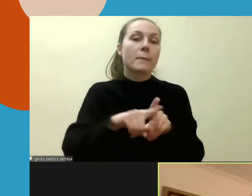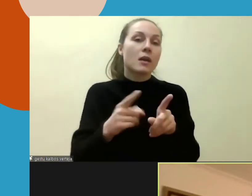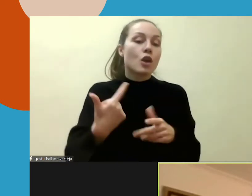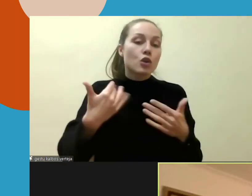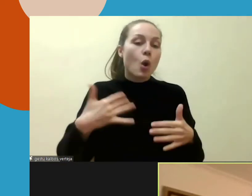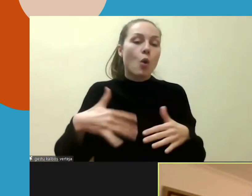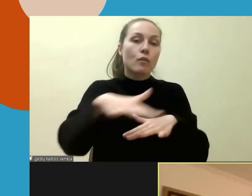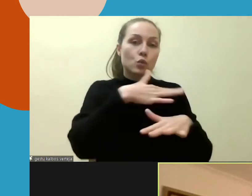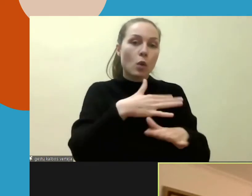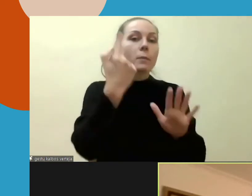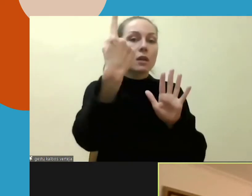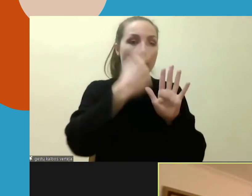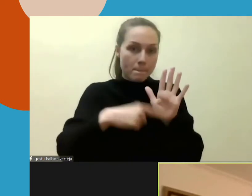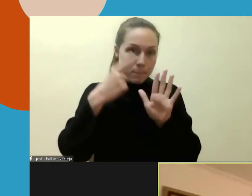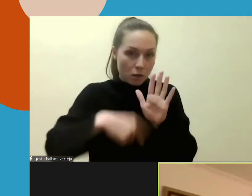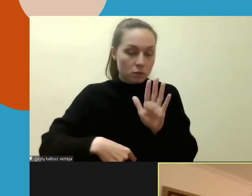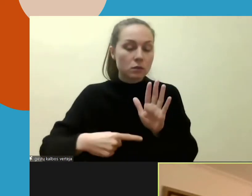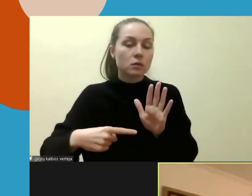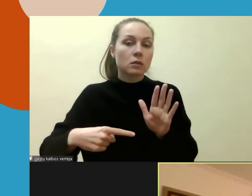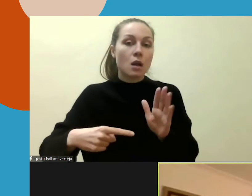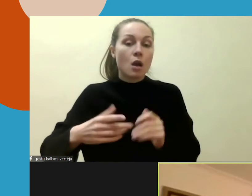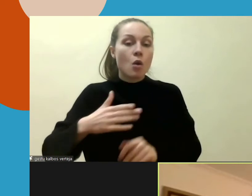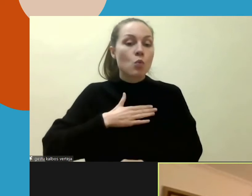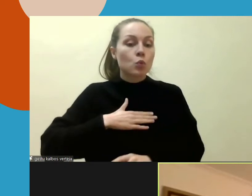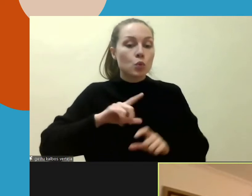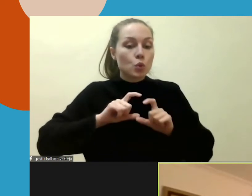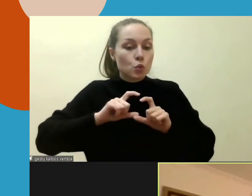for the media on questions of racism and hate crime.